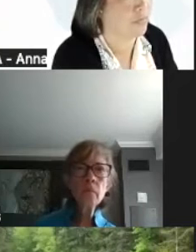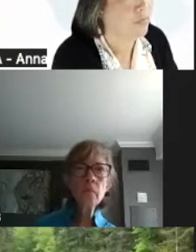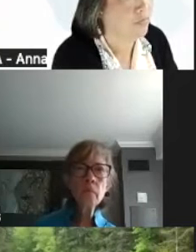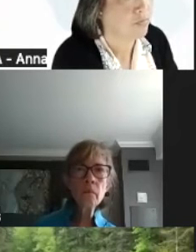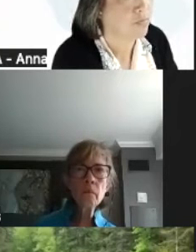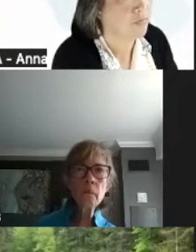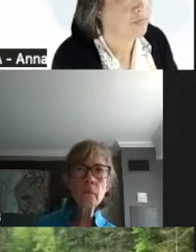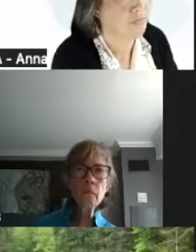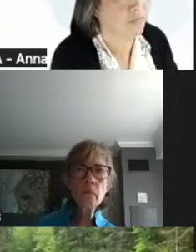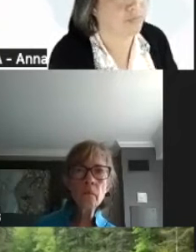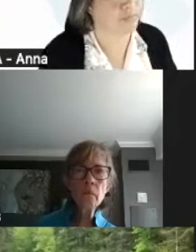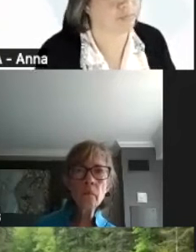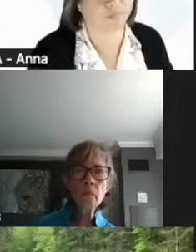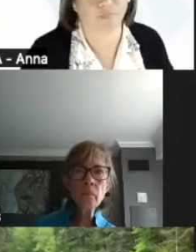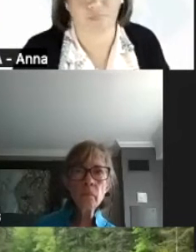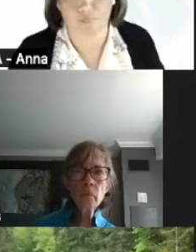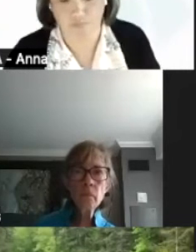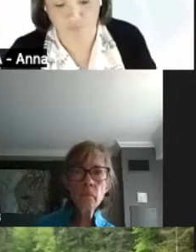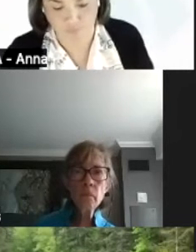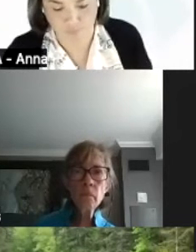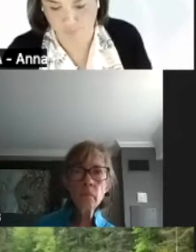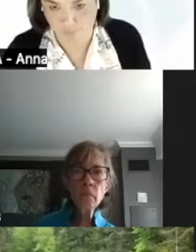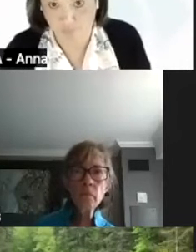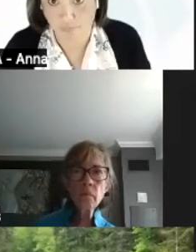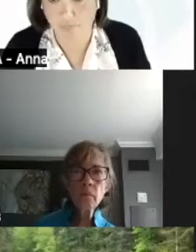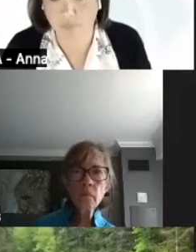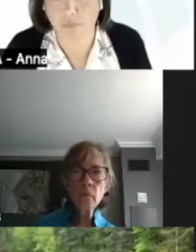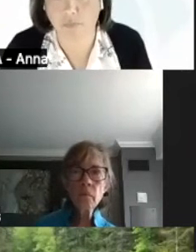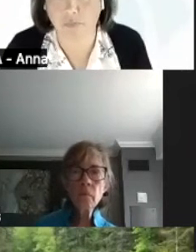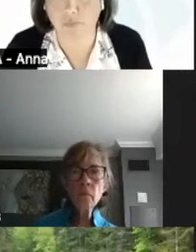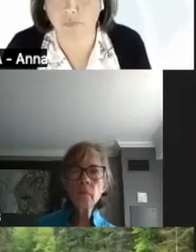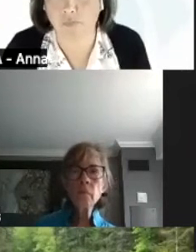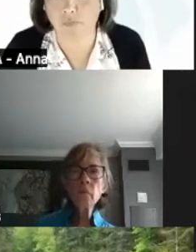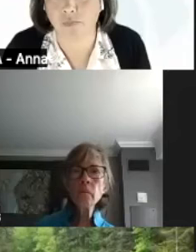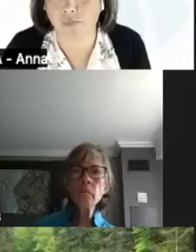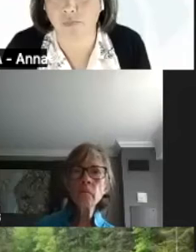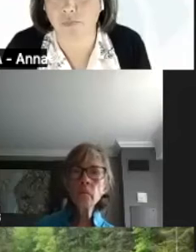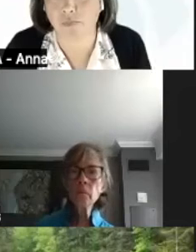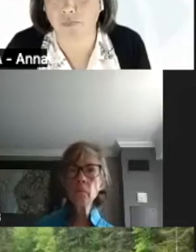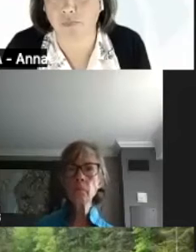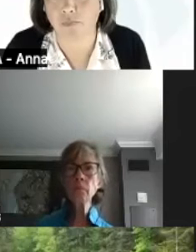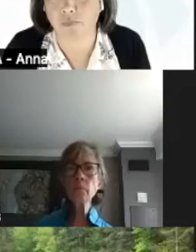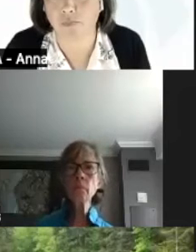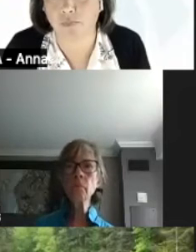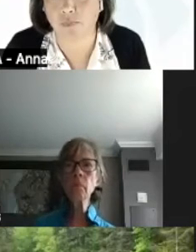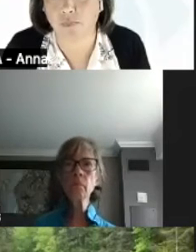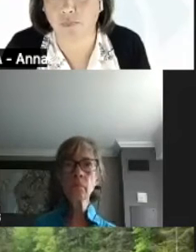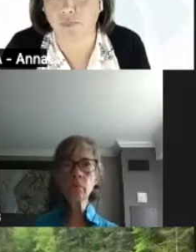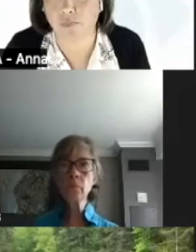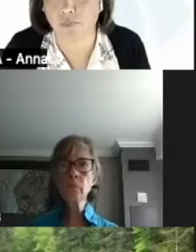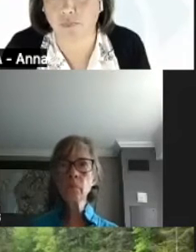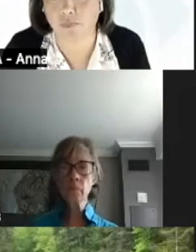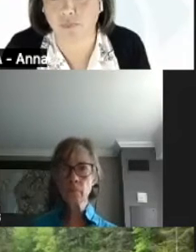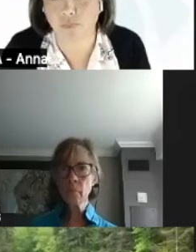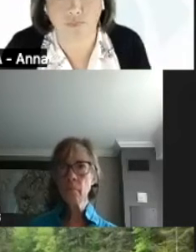want to take your phone and capture that with your camera, you can scan it and it will take you directly